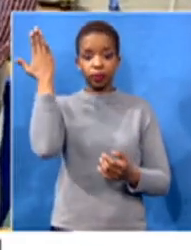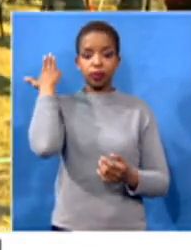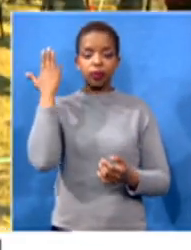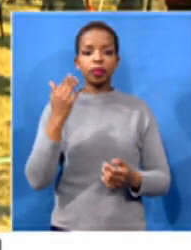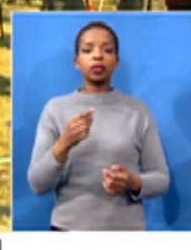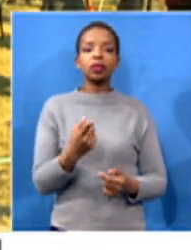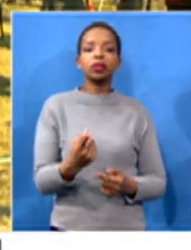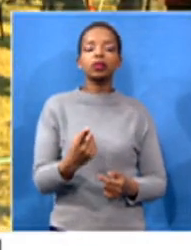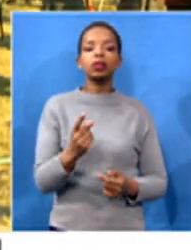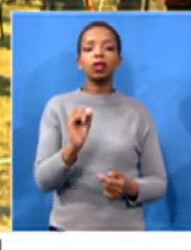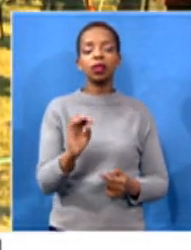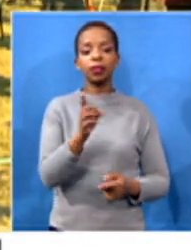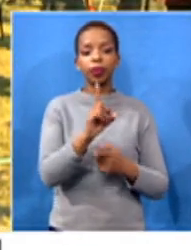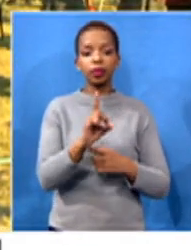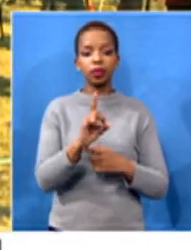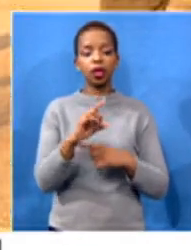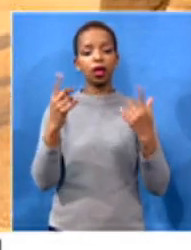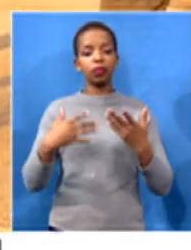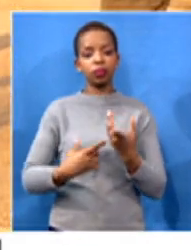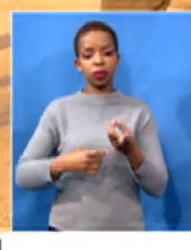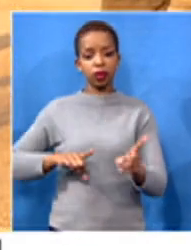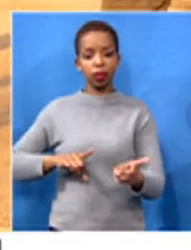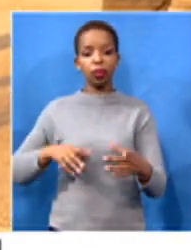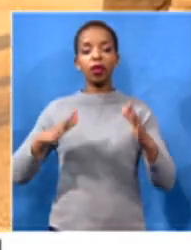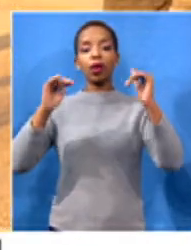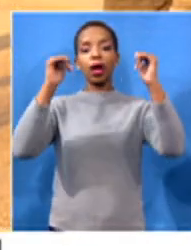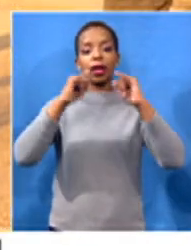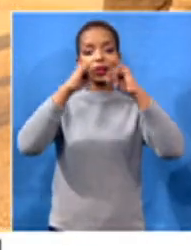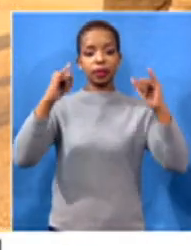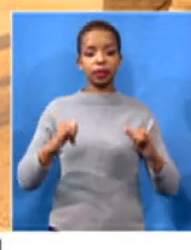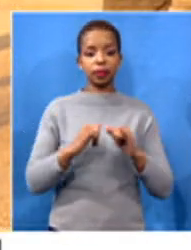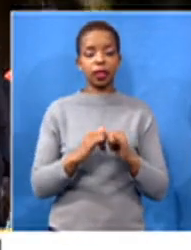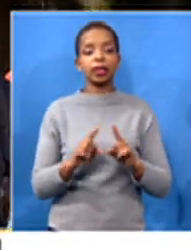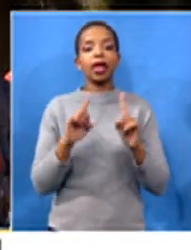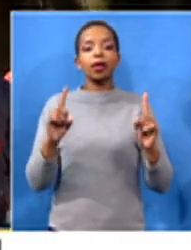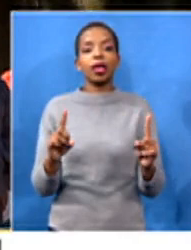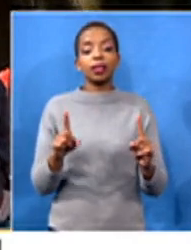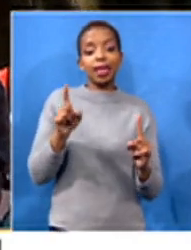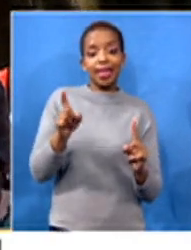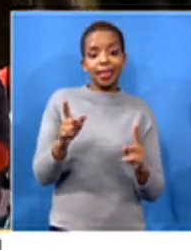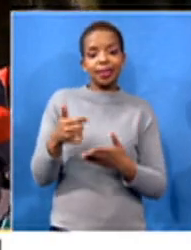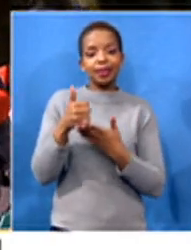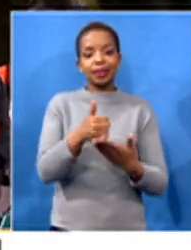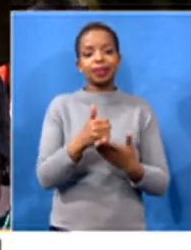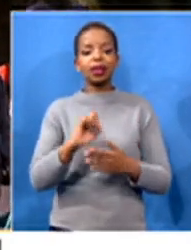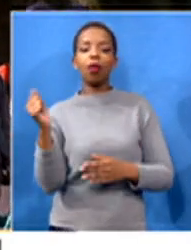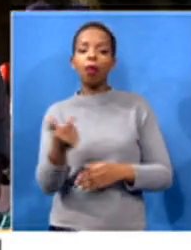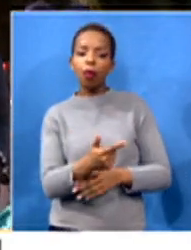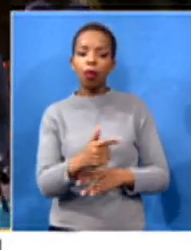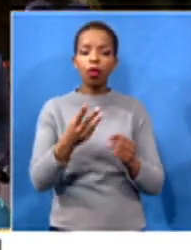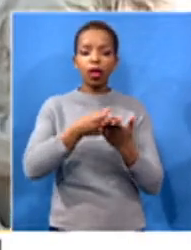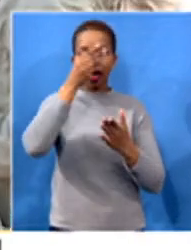with a higher certificate, with a bachelor's degree. What that suggests is that we actually streaming all our learners towards higher